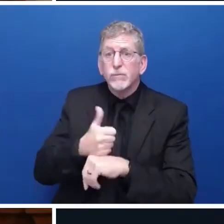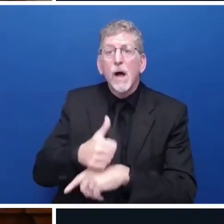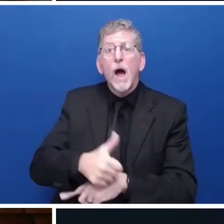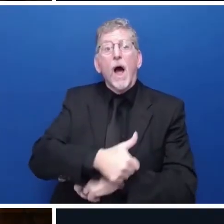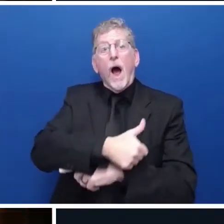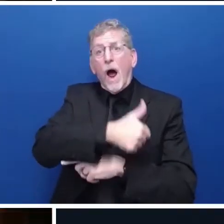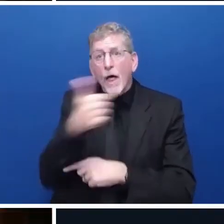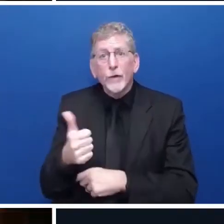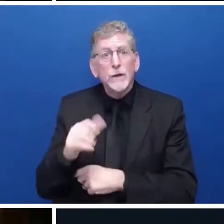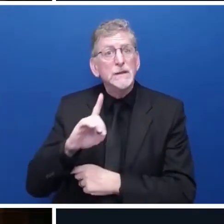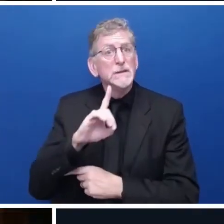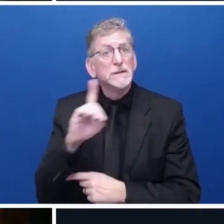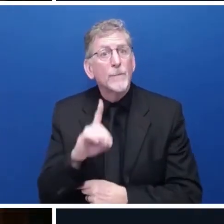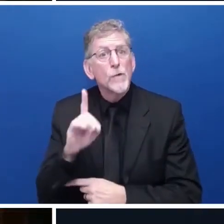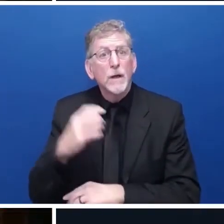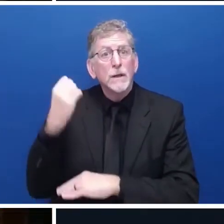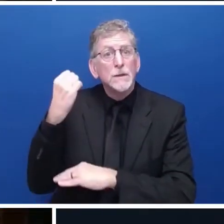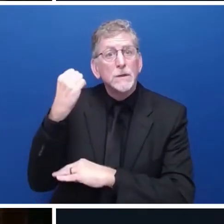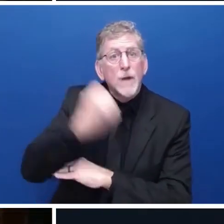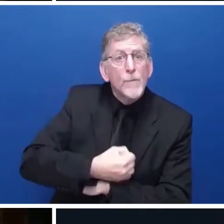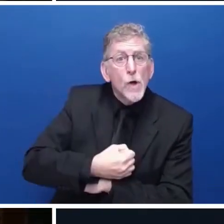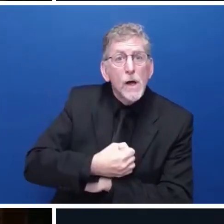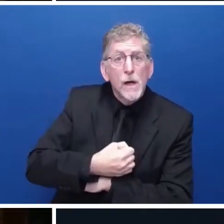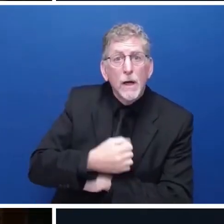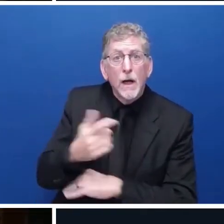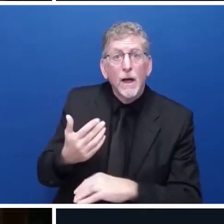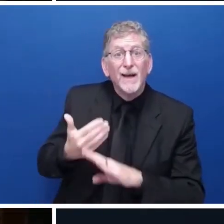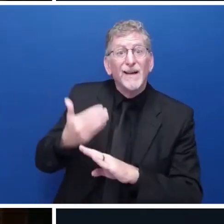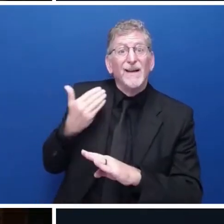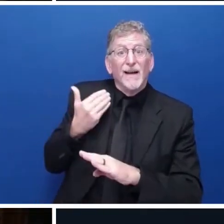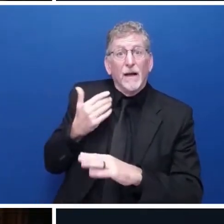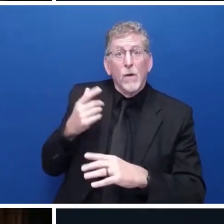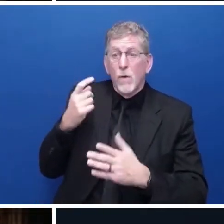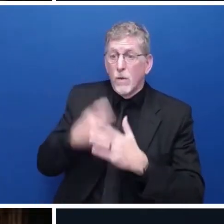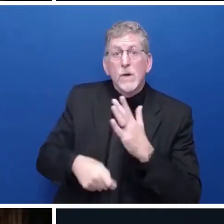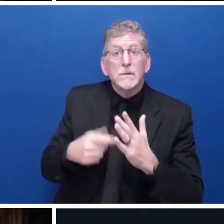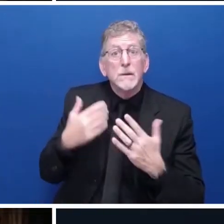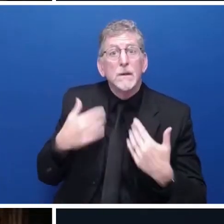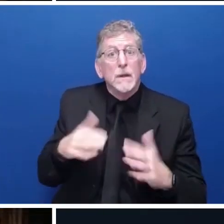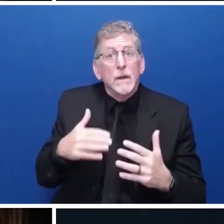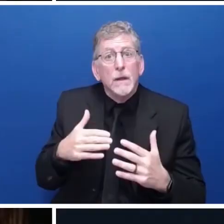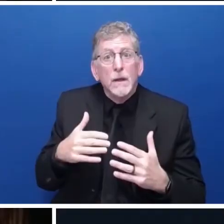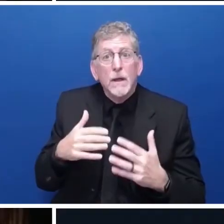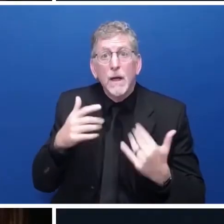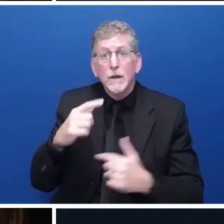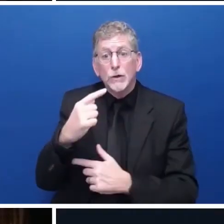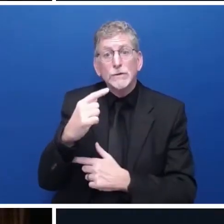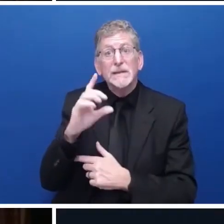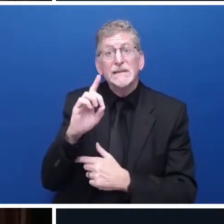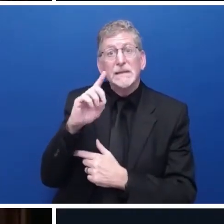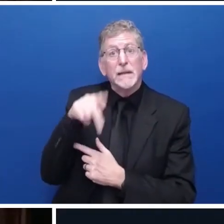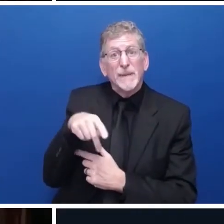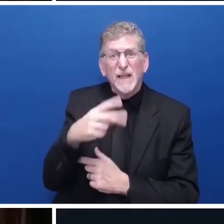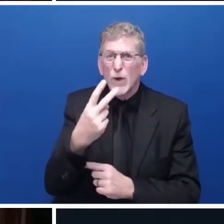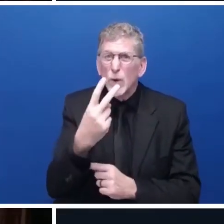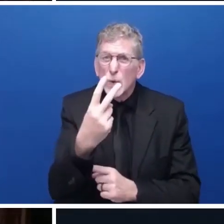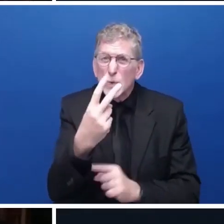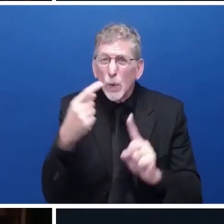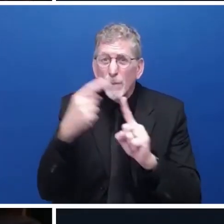2 points on GDP. 2 points we lost on GDP, which probably made them quite happy,